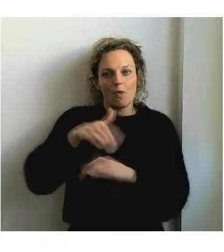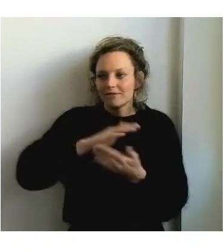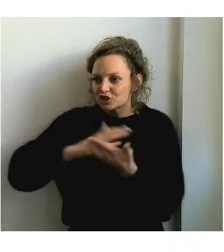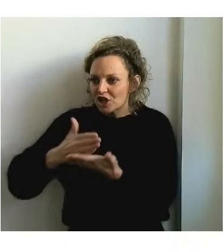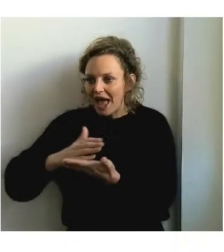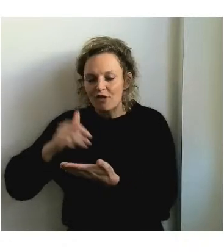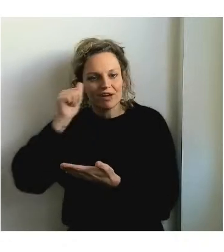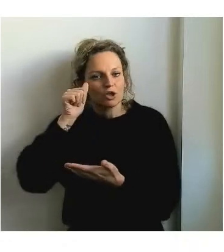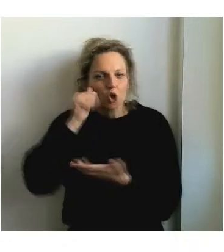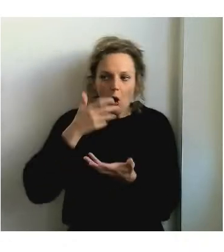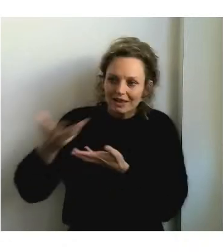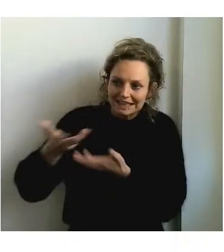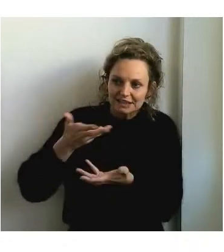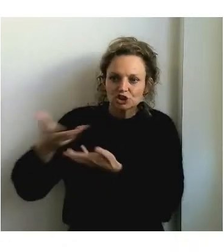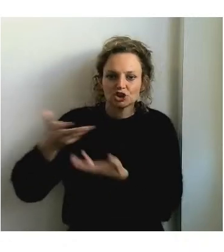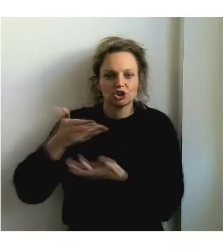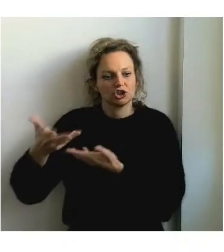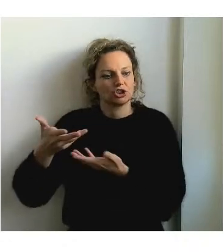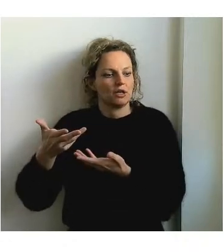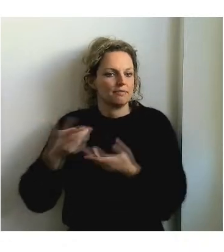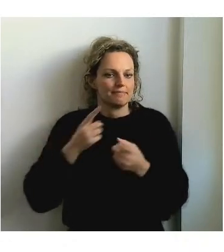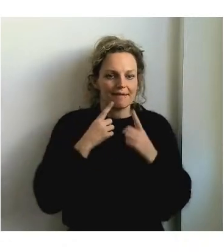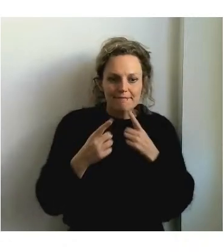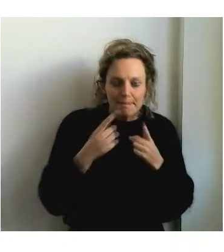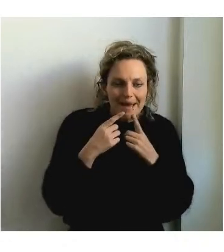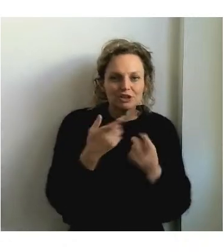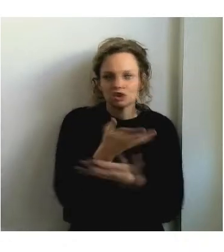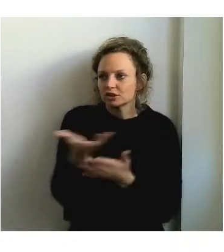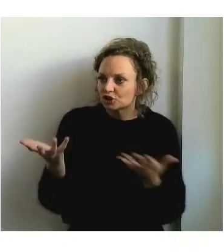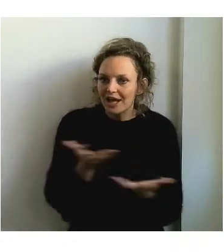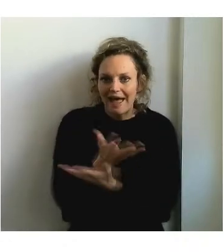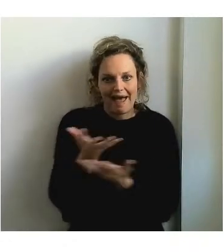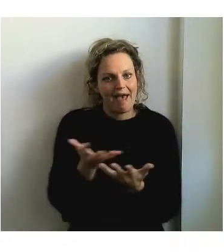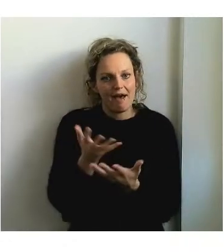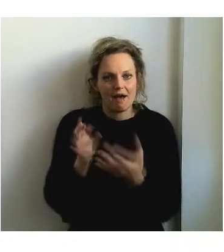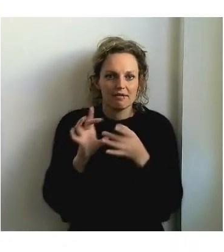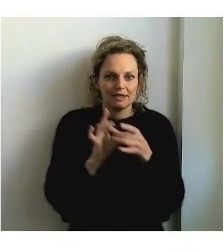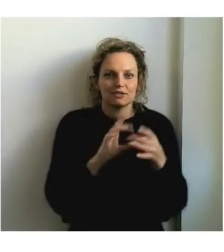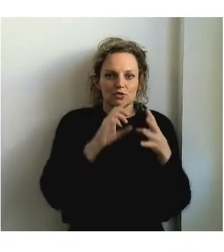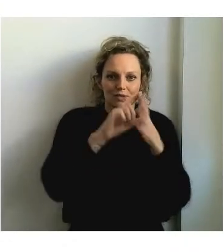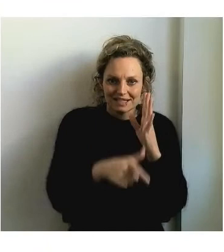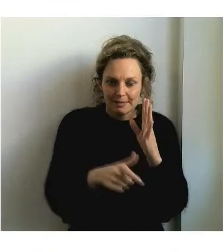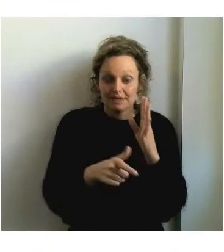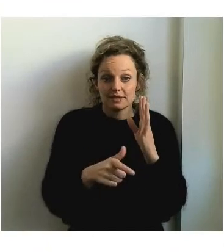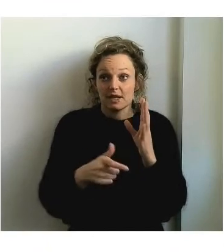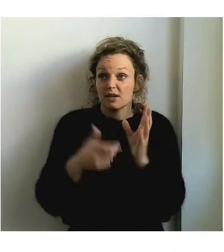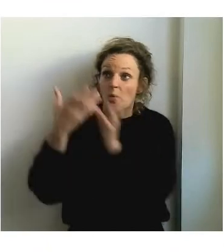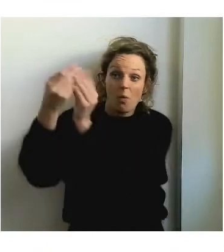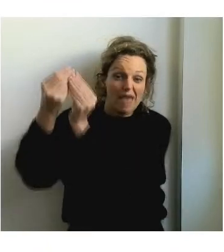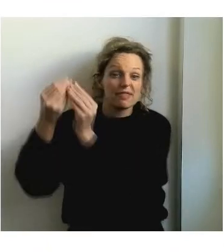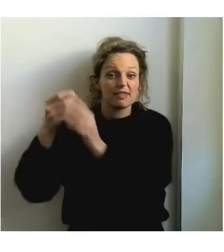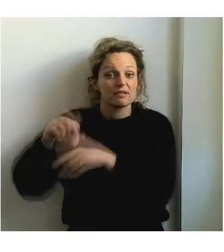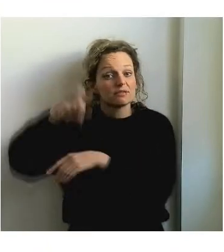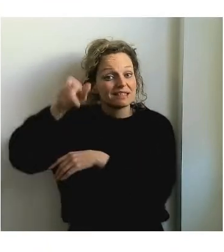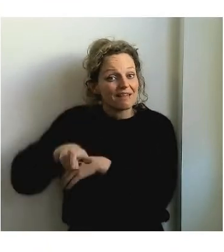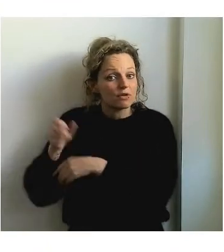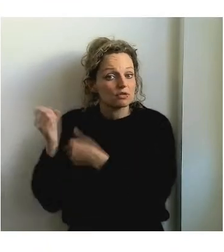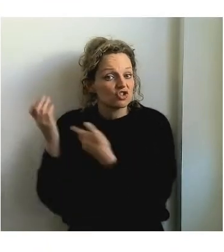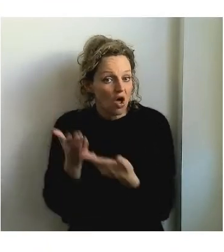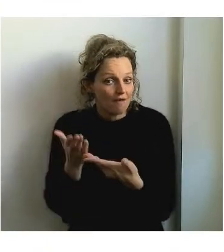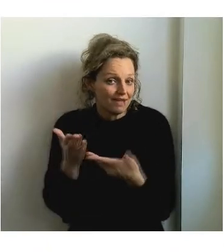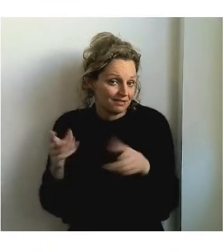around disability with the civil service, the wider civil service across the countries, but